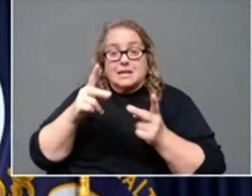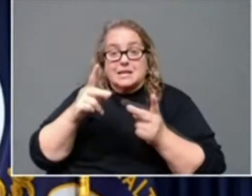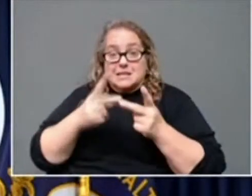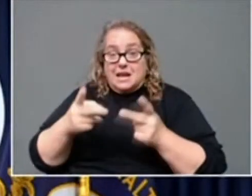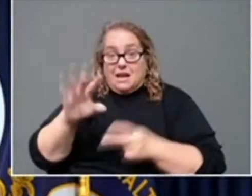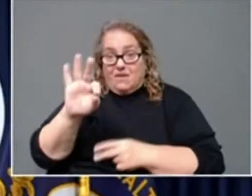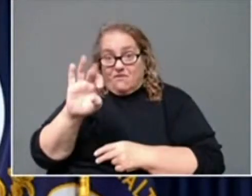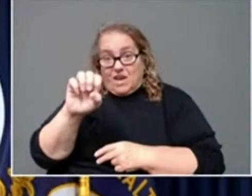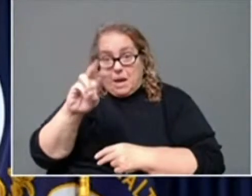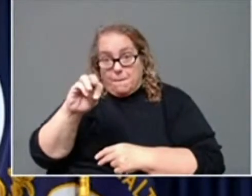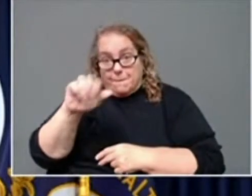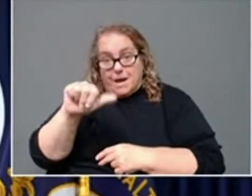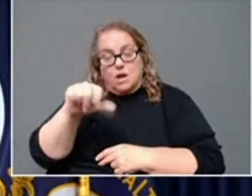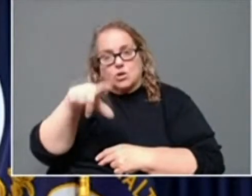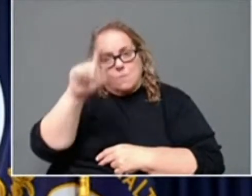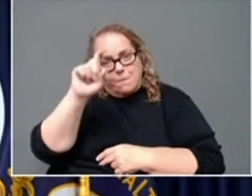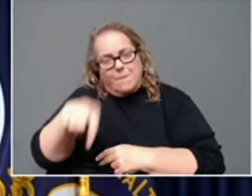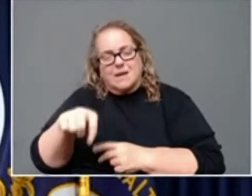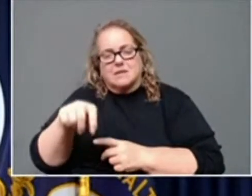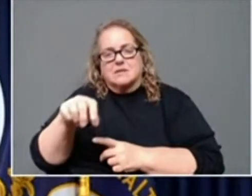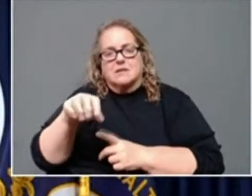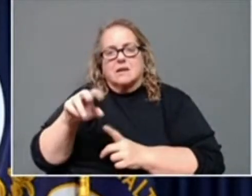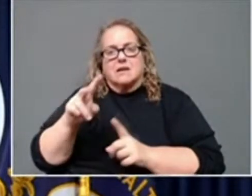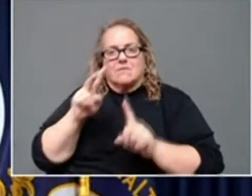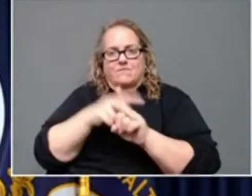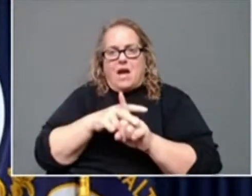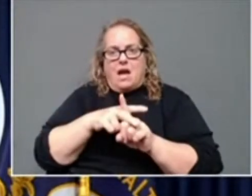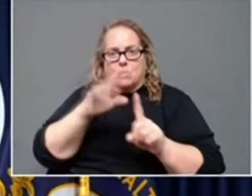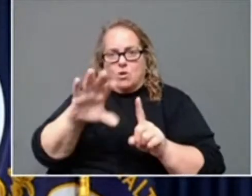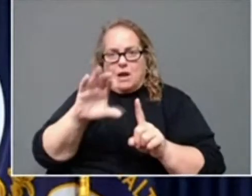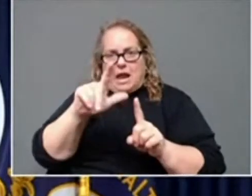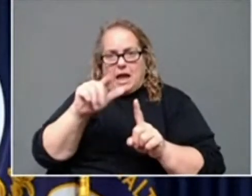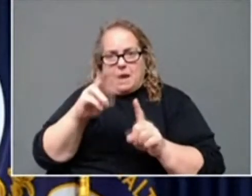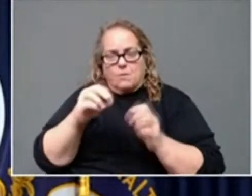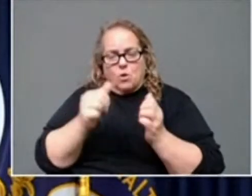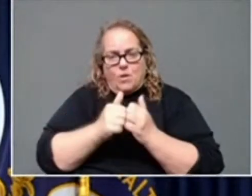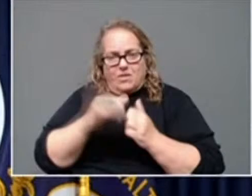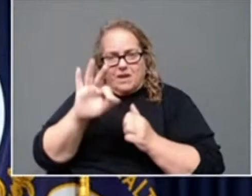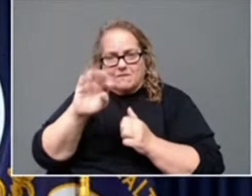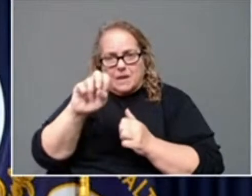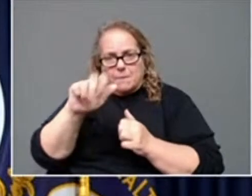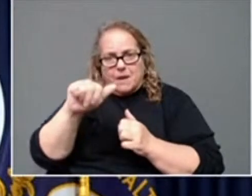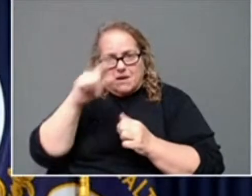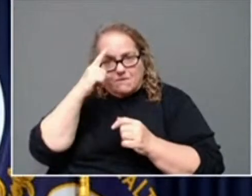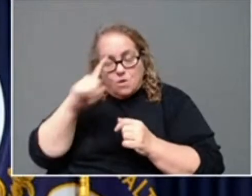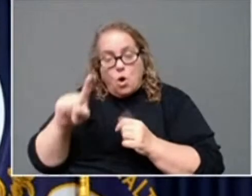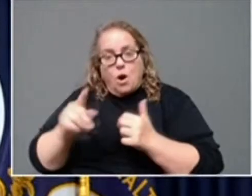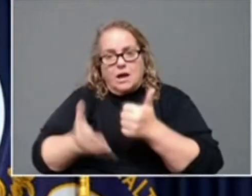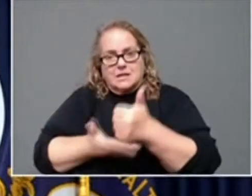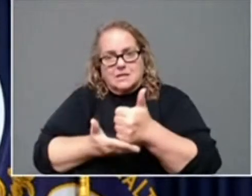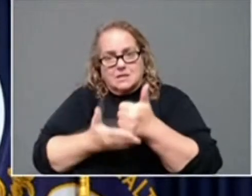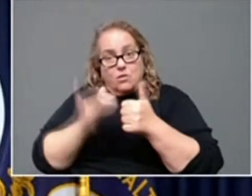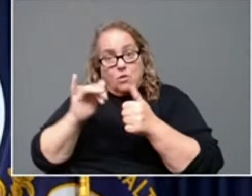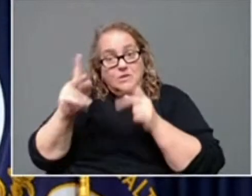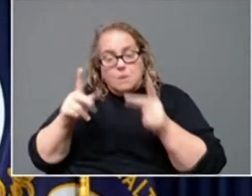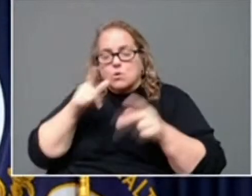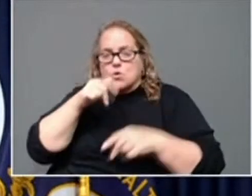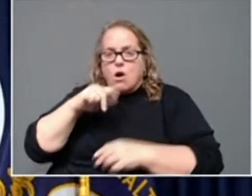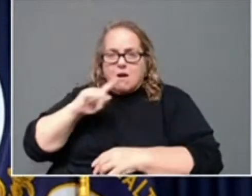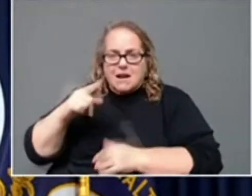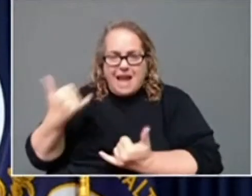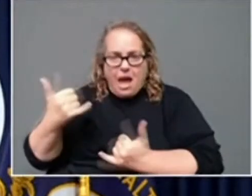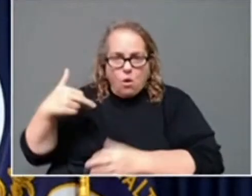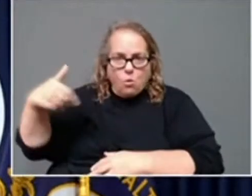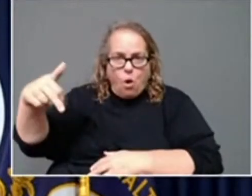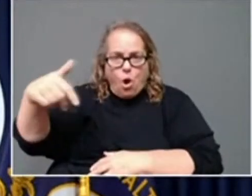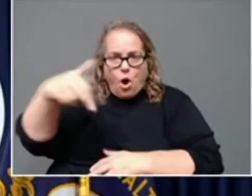to file their claim with FEMA for individual assistance. Those are the people that are going to be walking around in the neighborhoods. We're going to